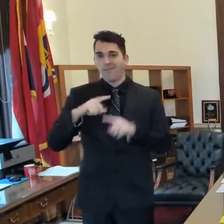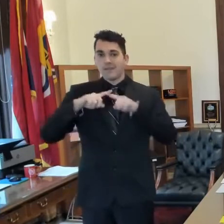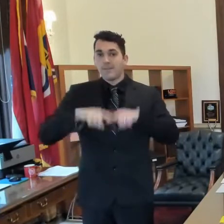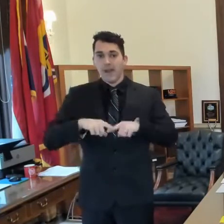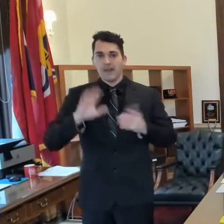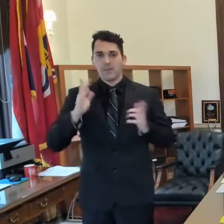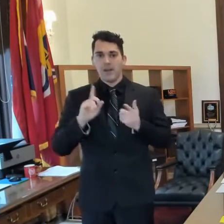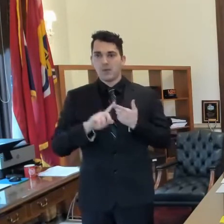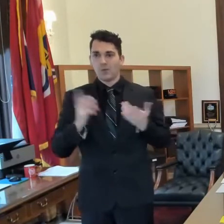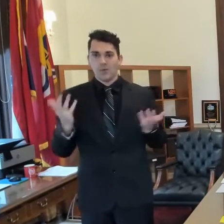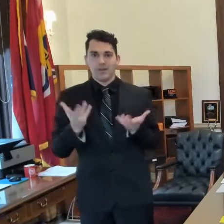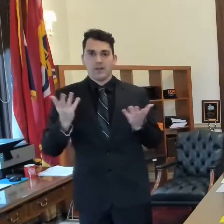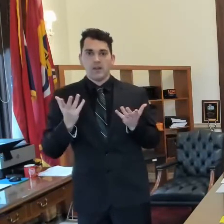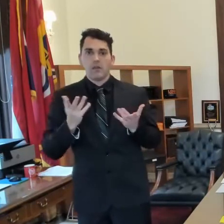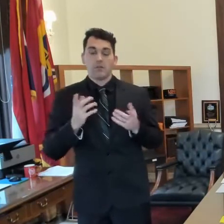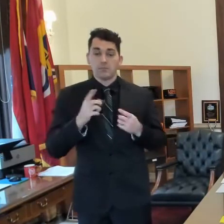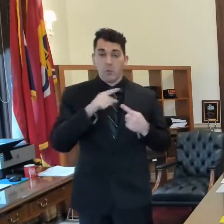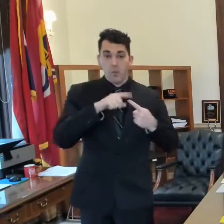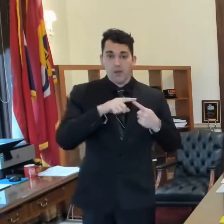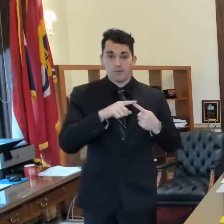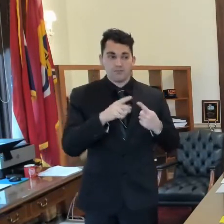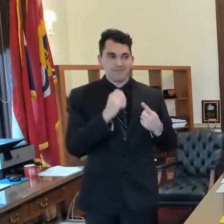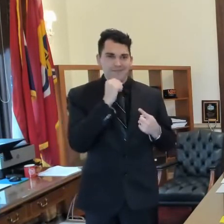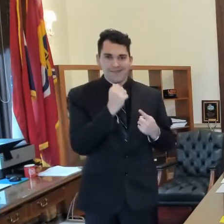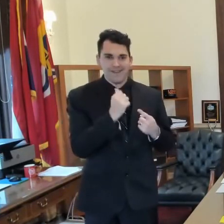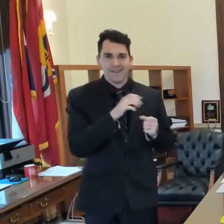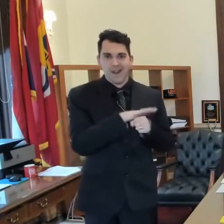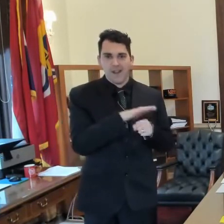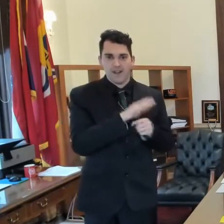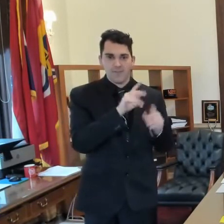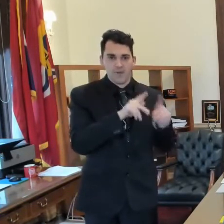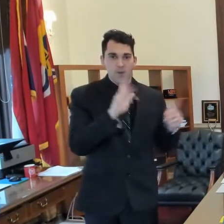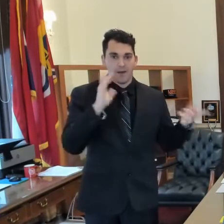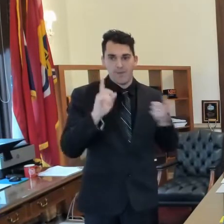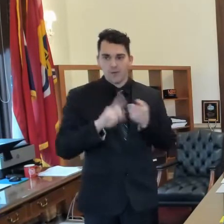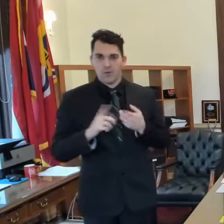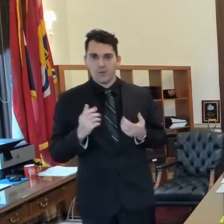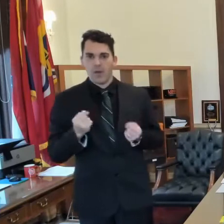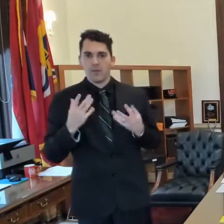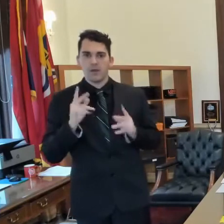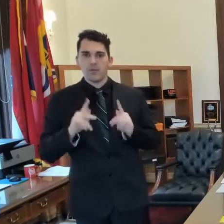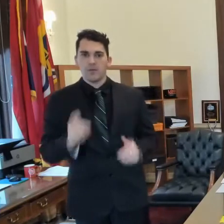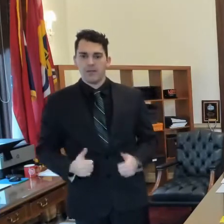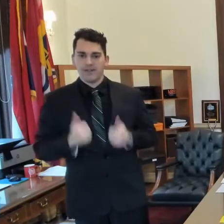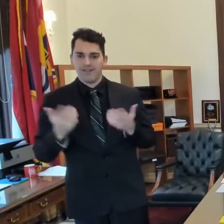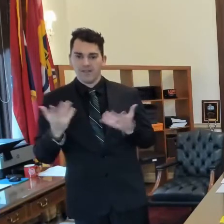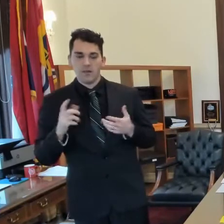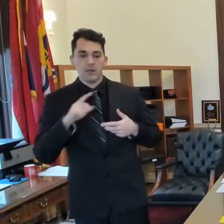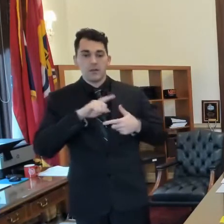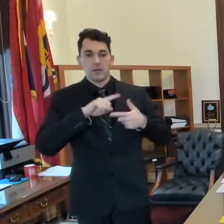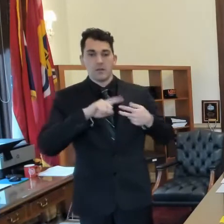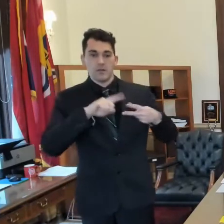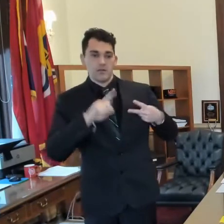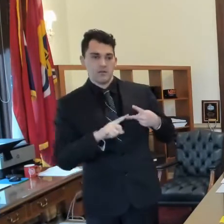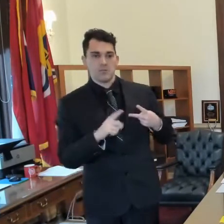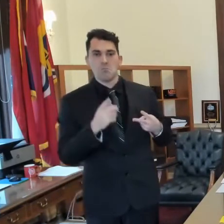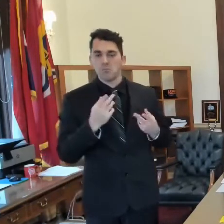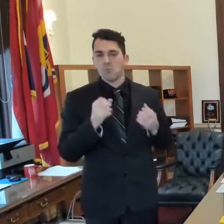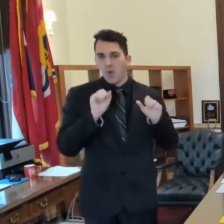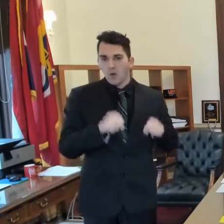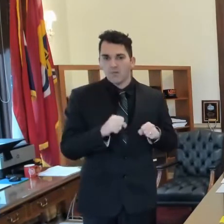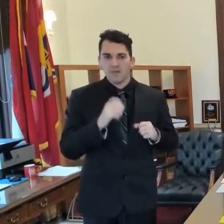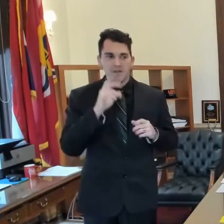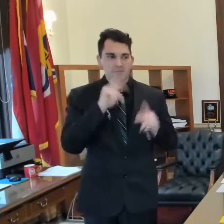they may just not have as much uptake in the vaccination. So there's nothing wrong with, if you want to, with going to